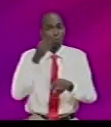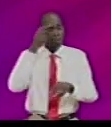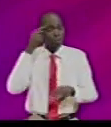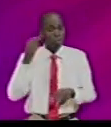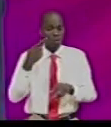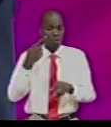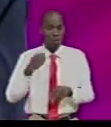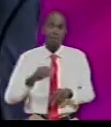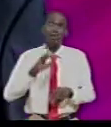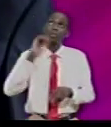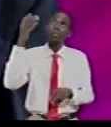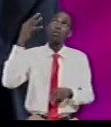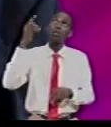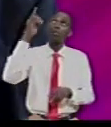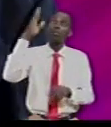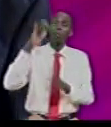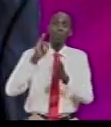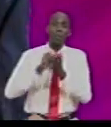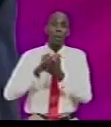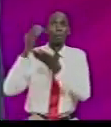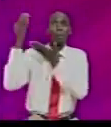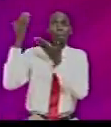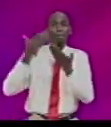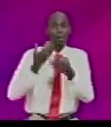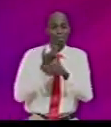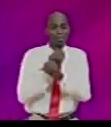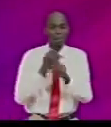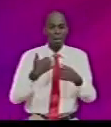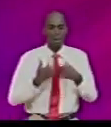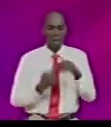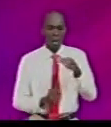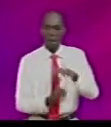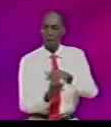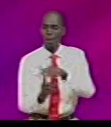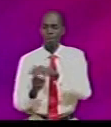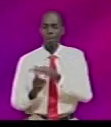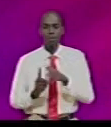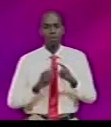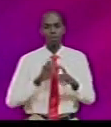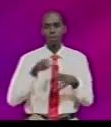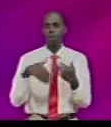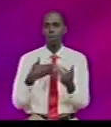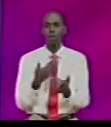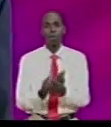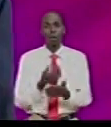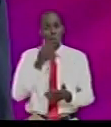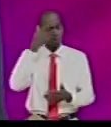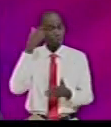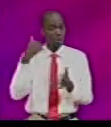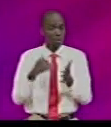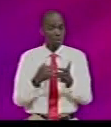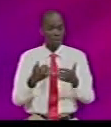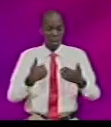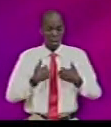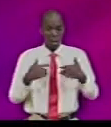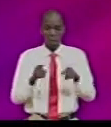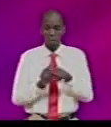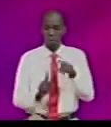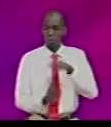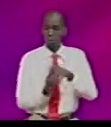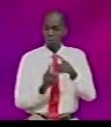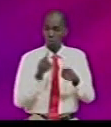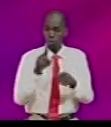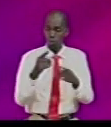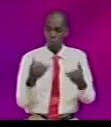that bringeth salvation had appeared to all men. And so because it has appeared to you, avail yourself